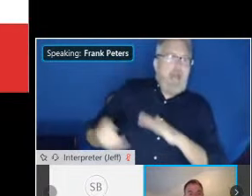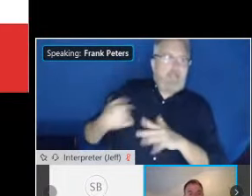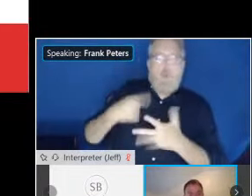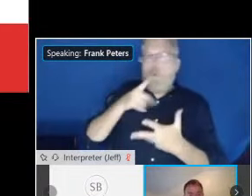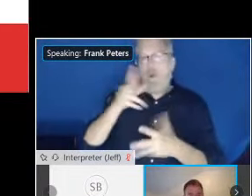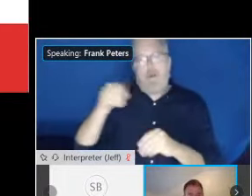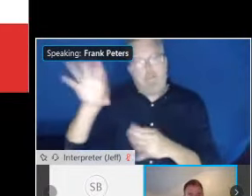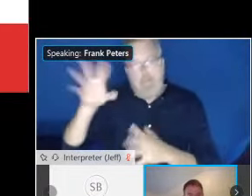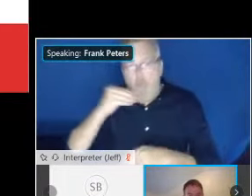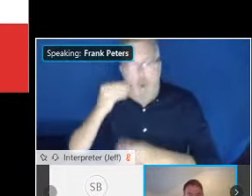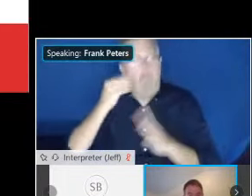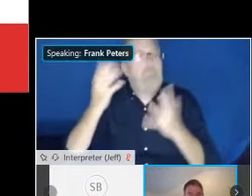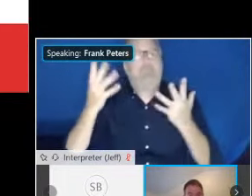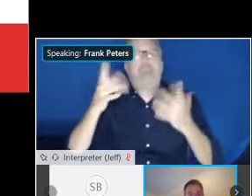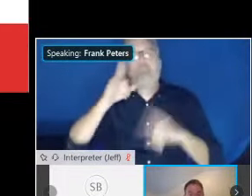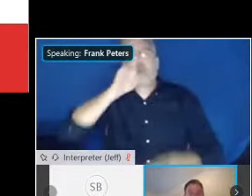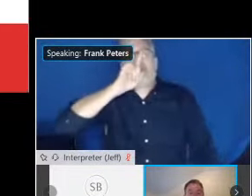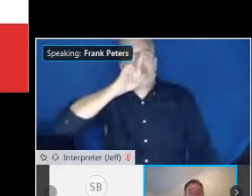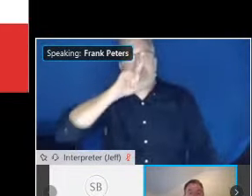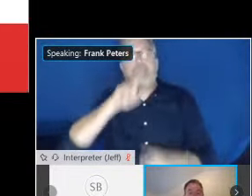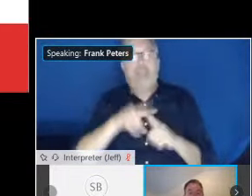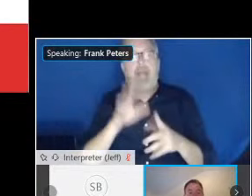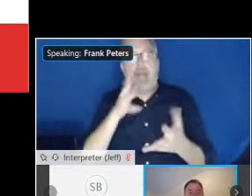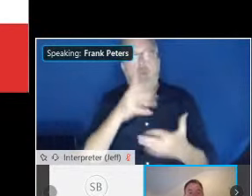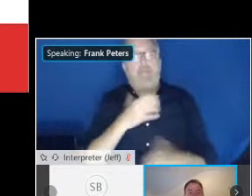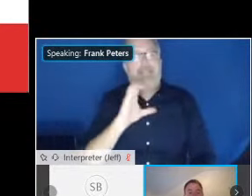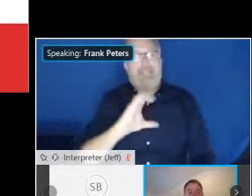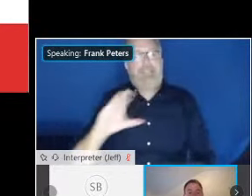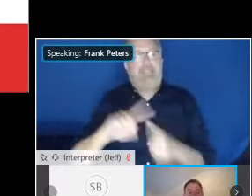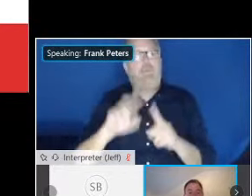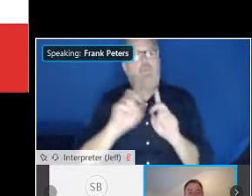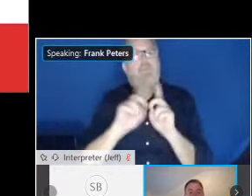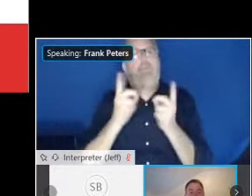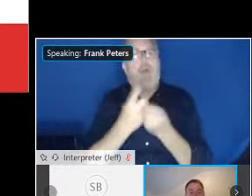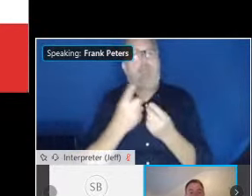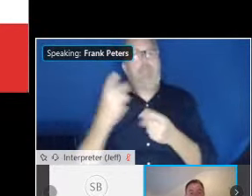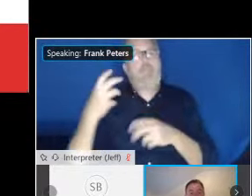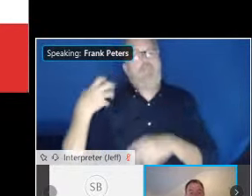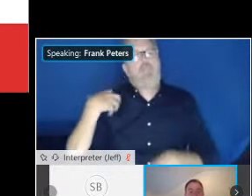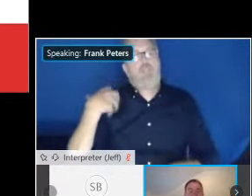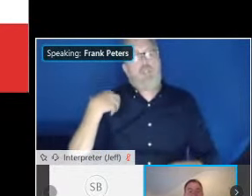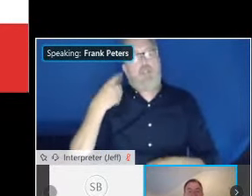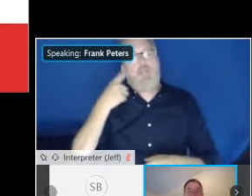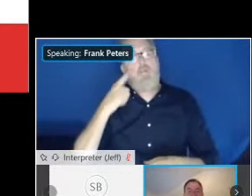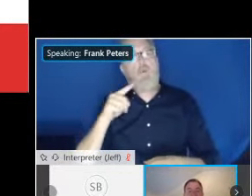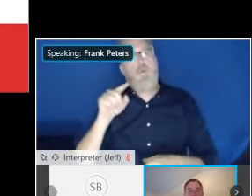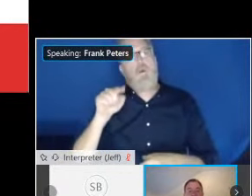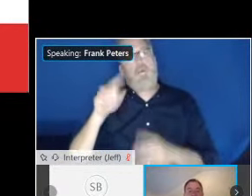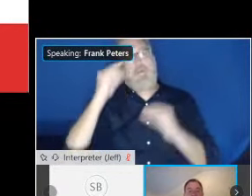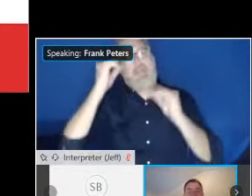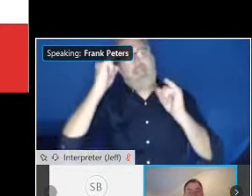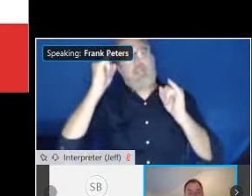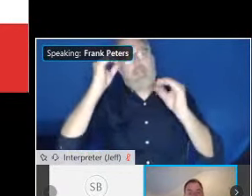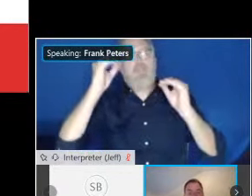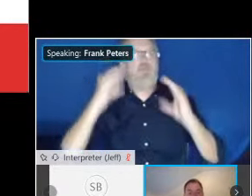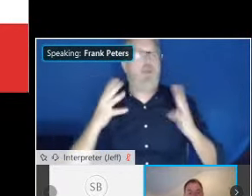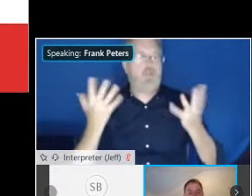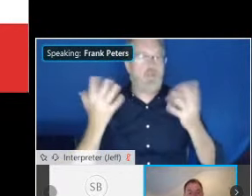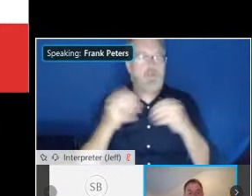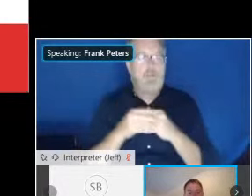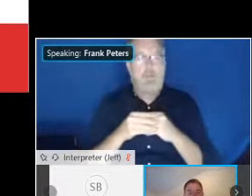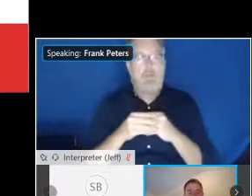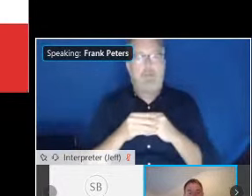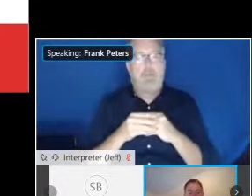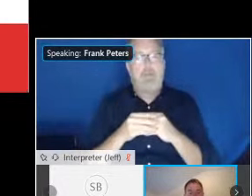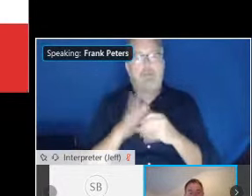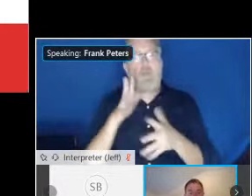working to also get this copied to the department chair as well, the department chair of the instructor. And so